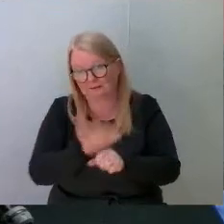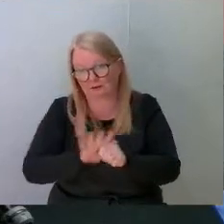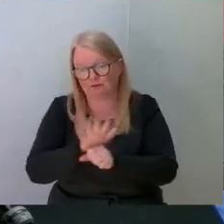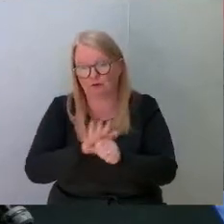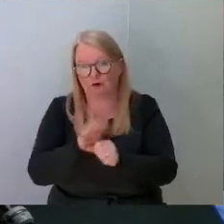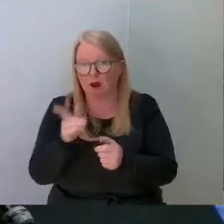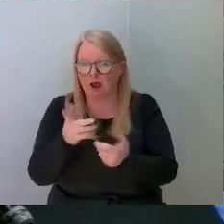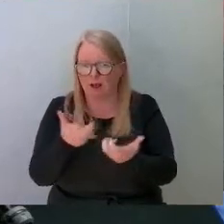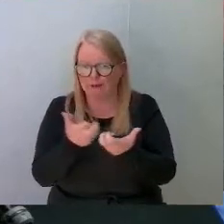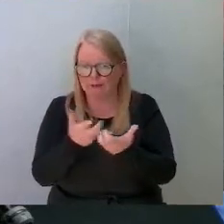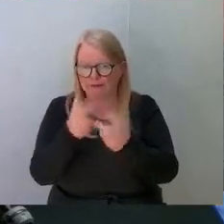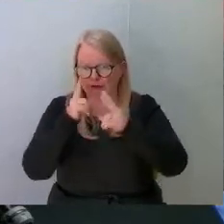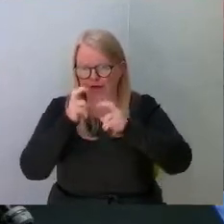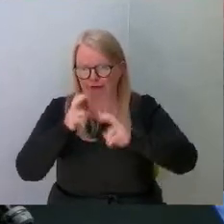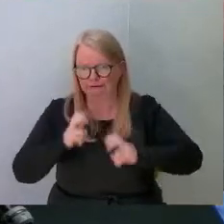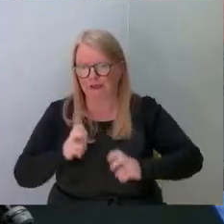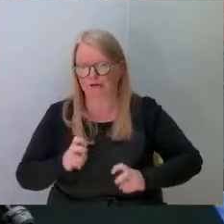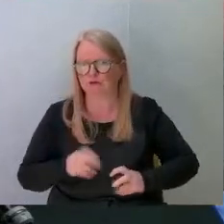entire field of research.